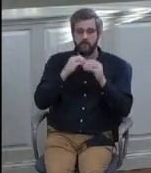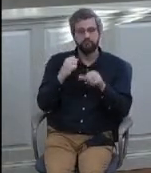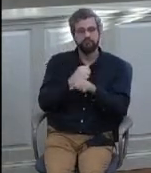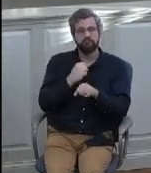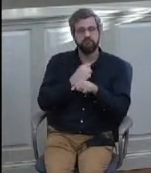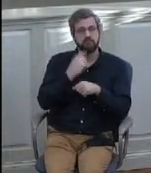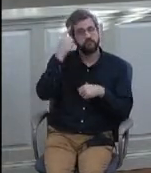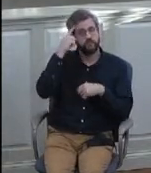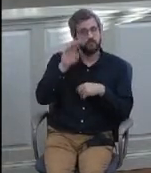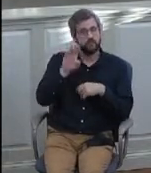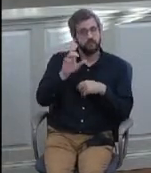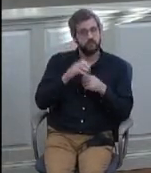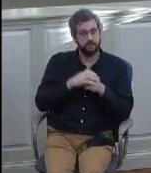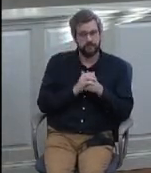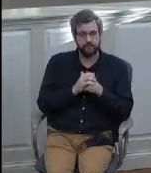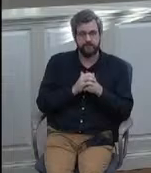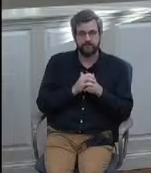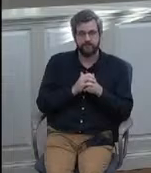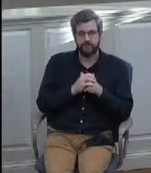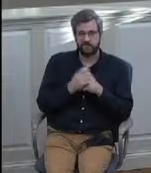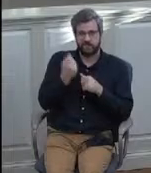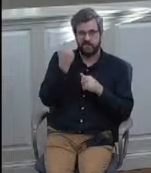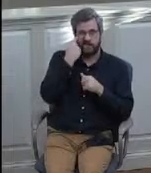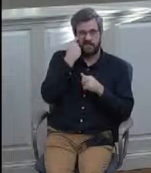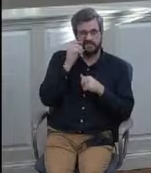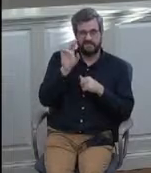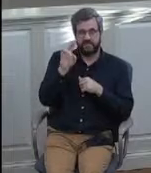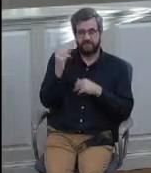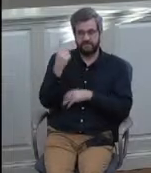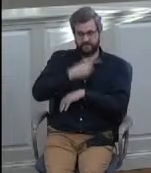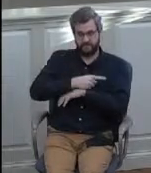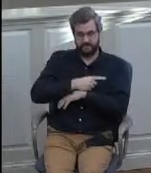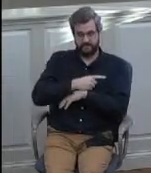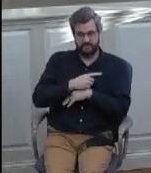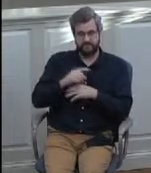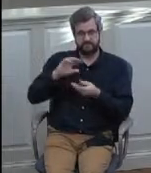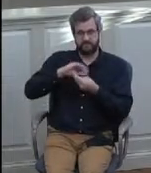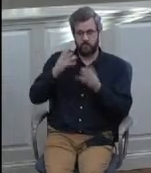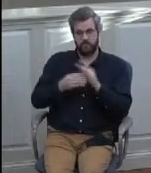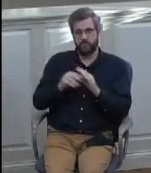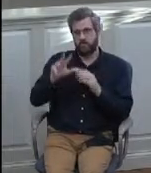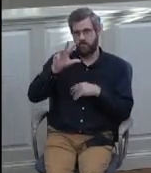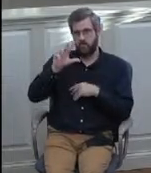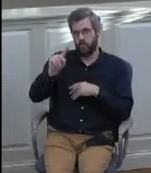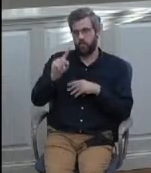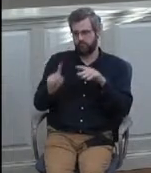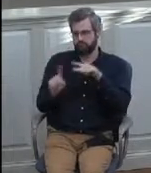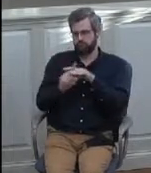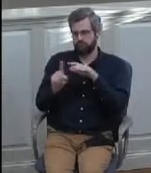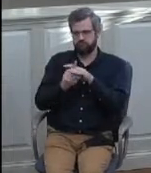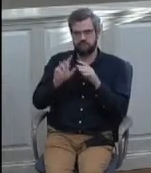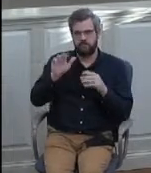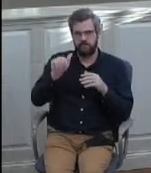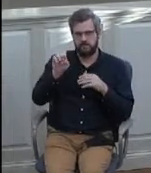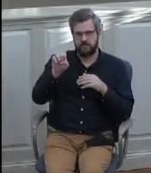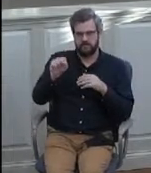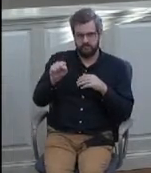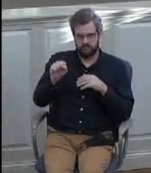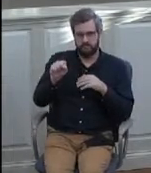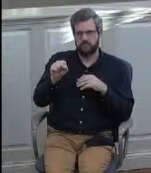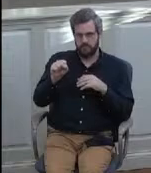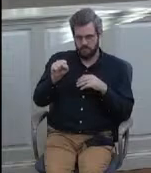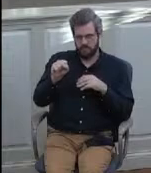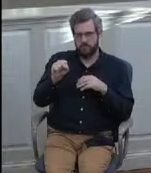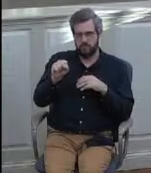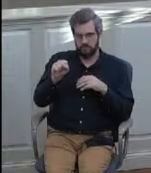Boyle County. The last 7 days, we have had 31 total cases, and I would have taken 31 total cases for